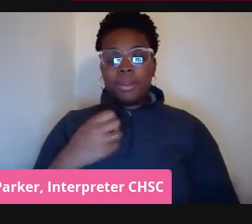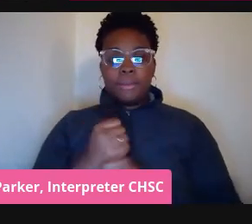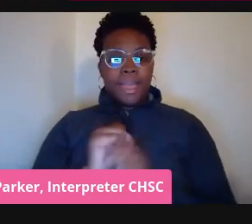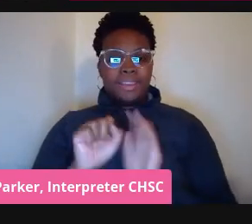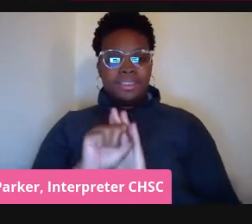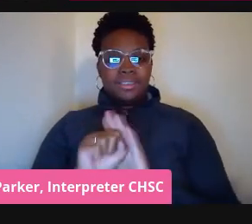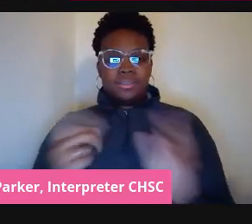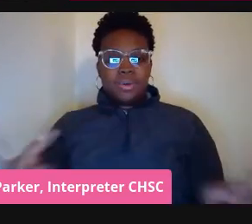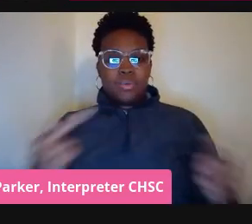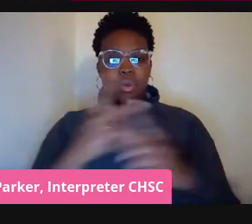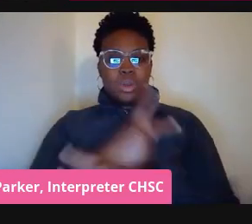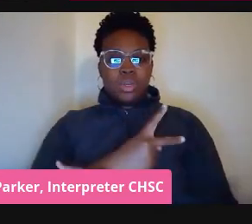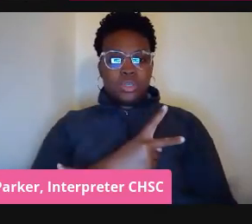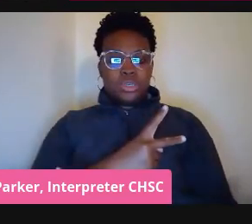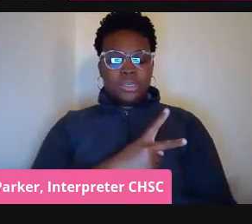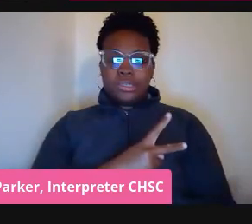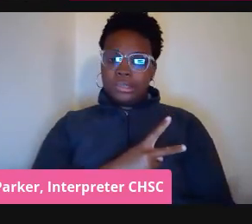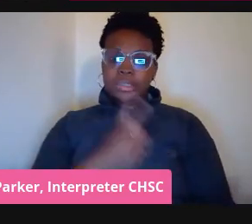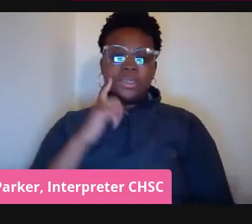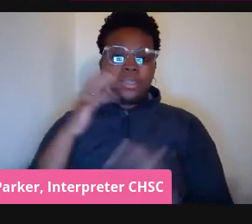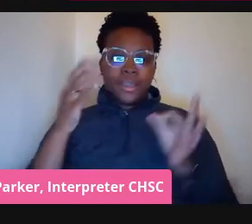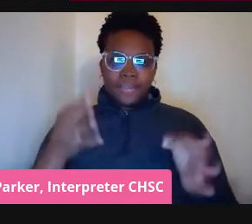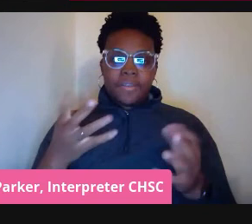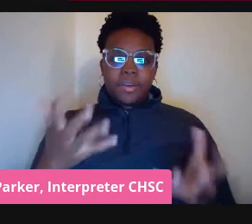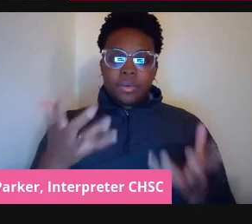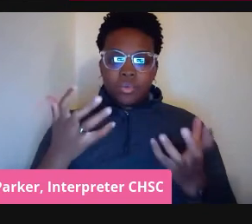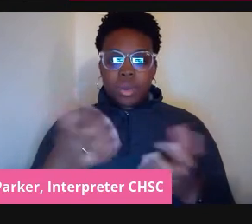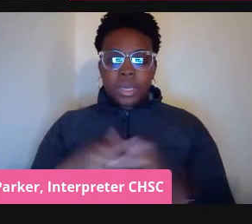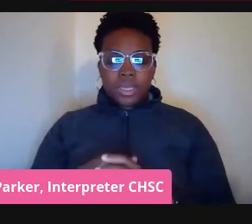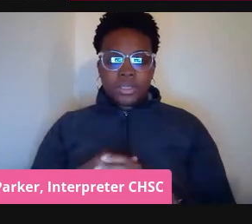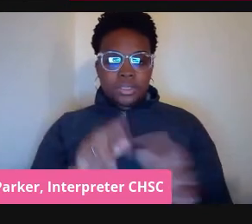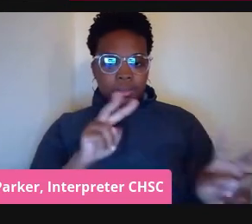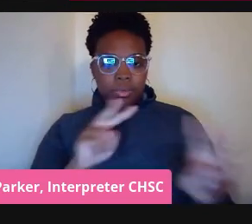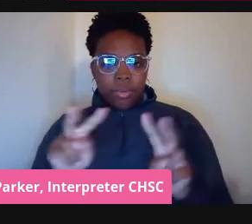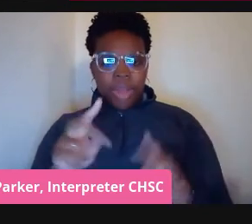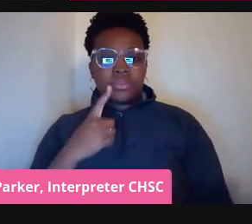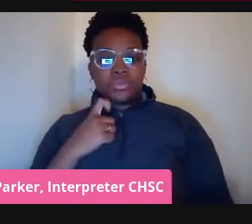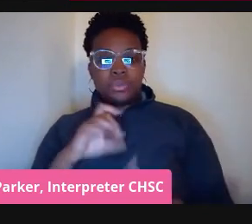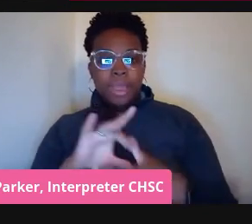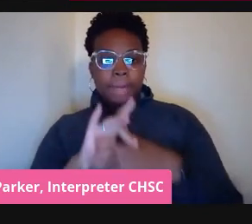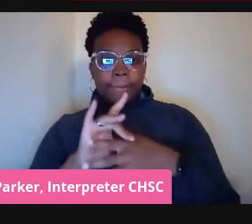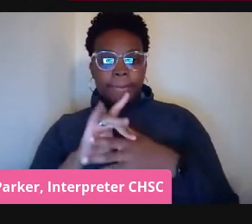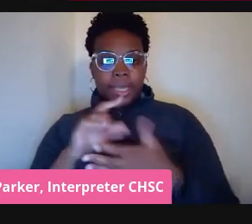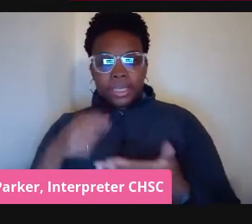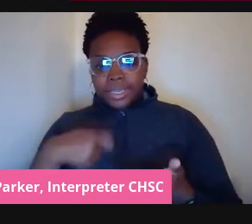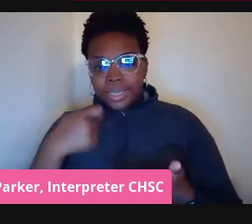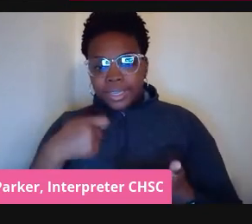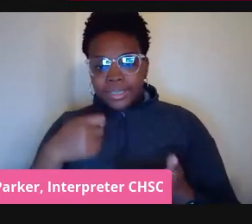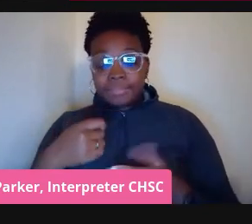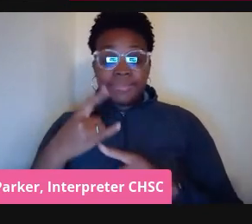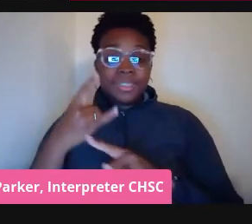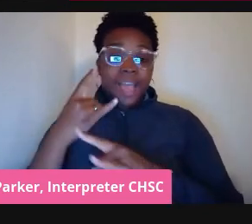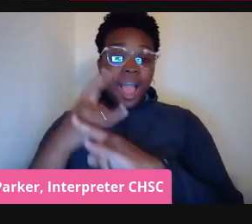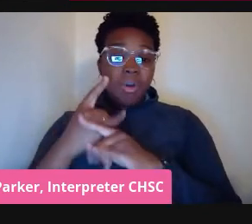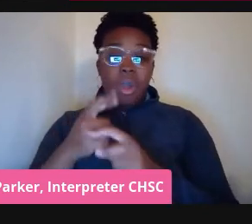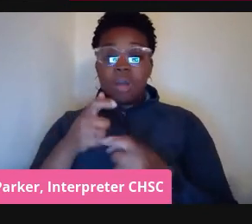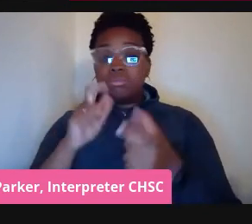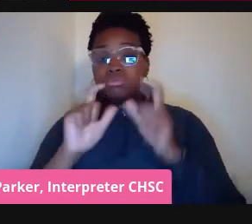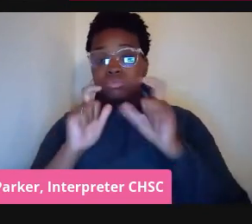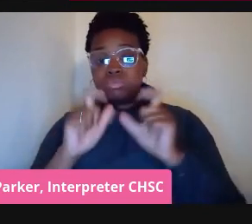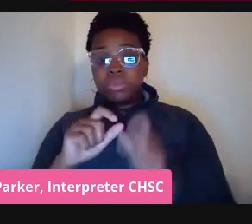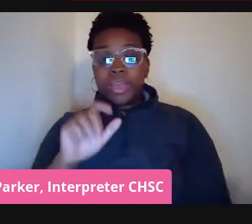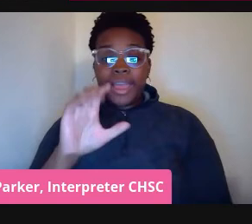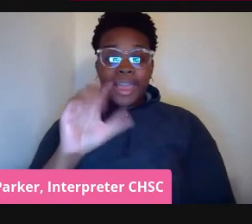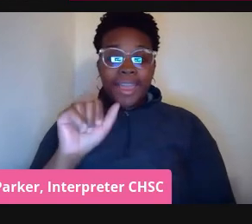worse. So you definitely want to watch your red meat intake, your alcohol intake, your